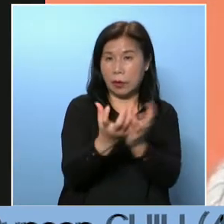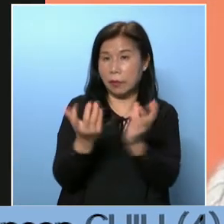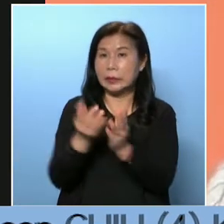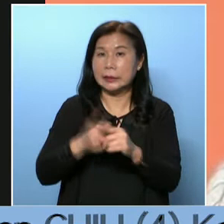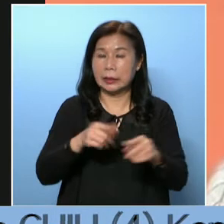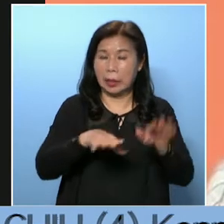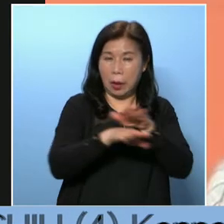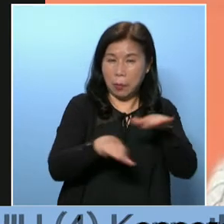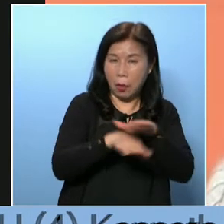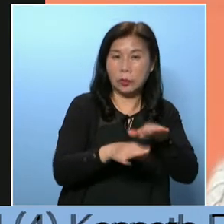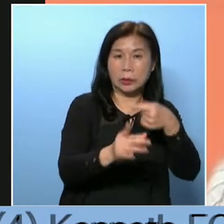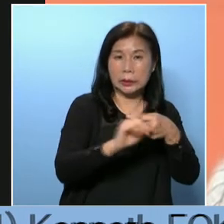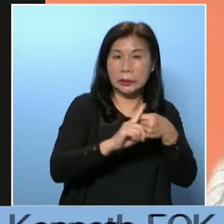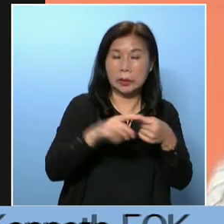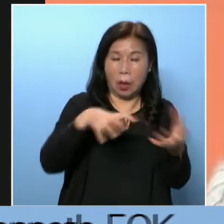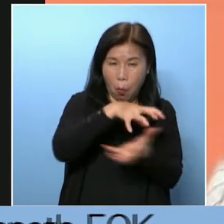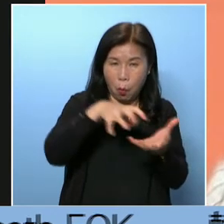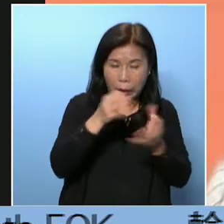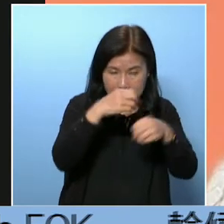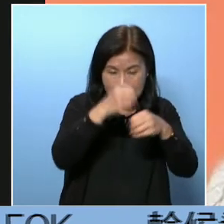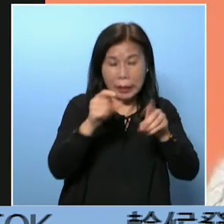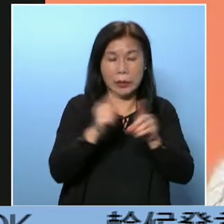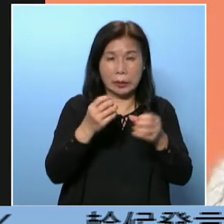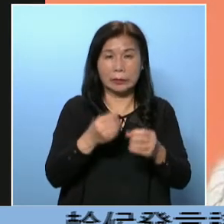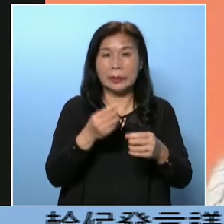their risk so that